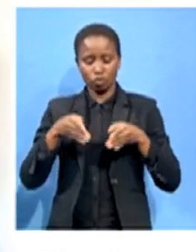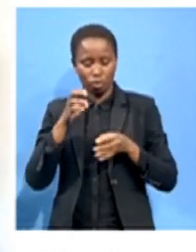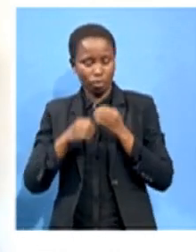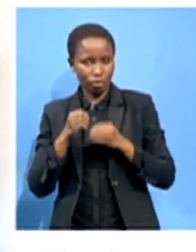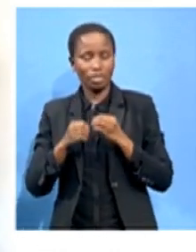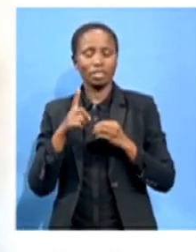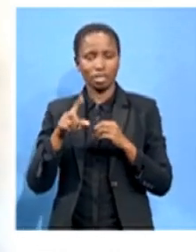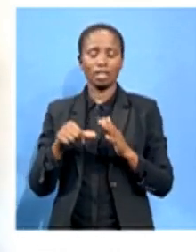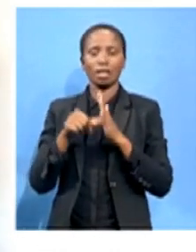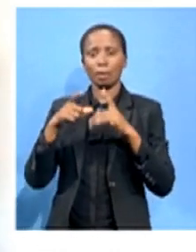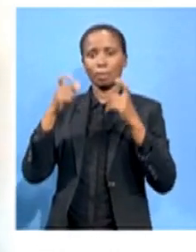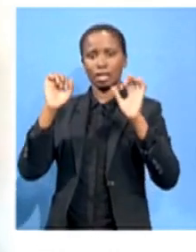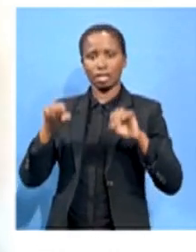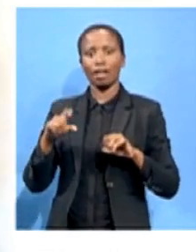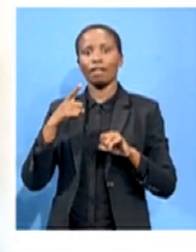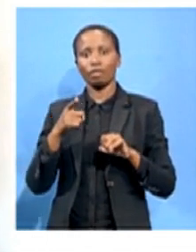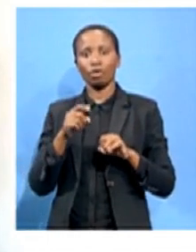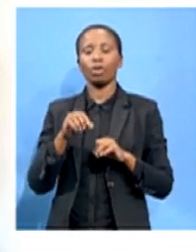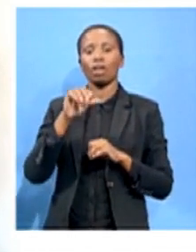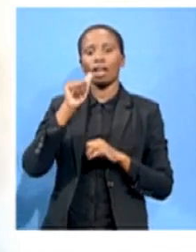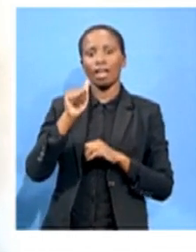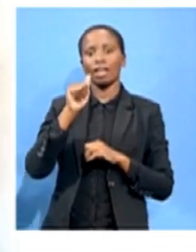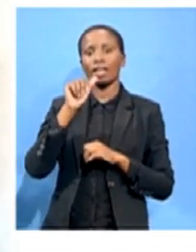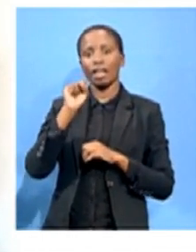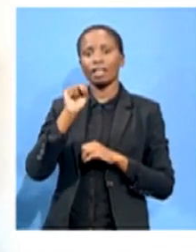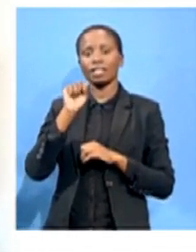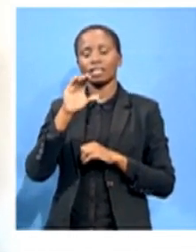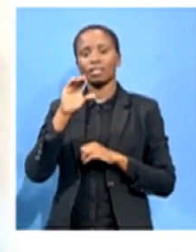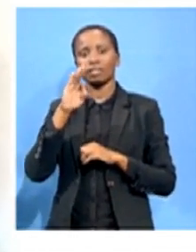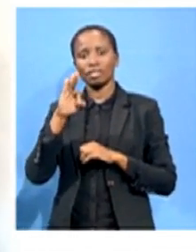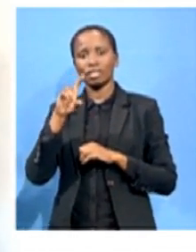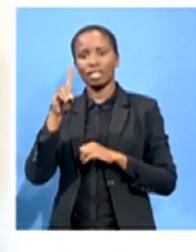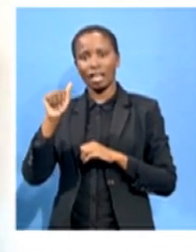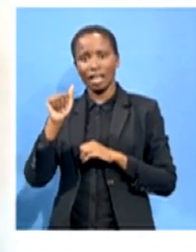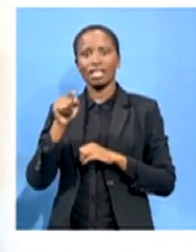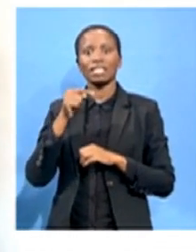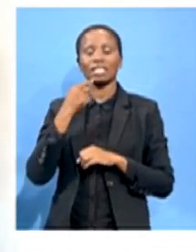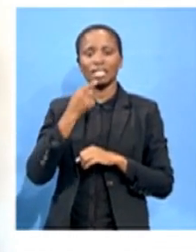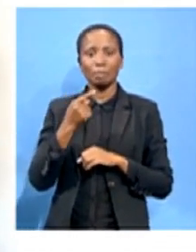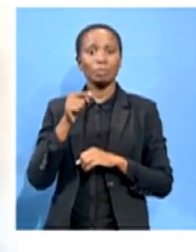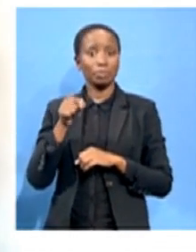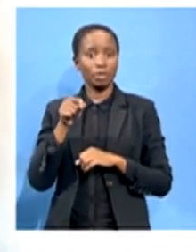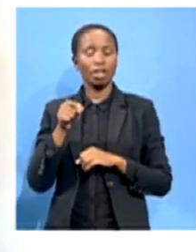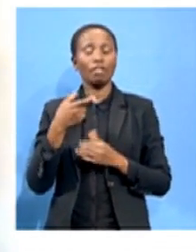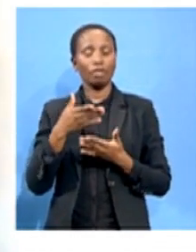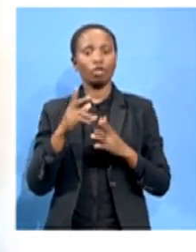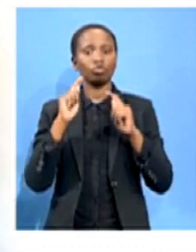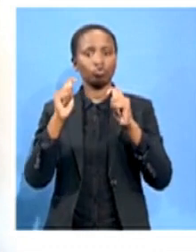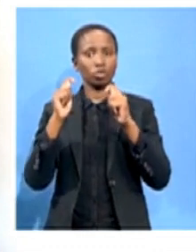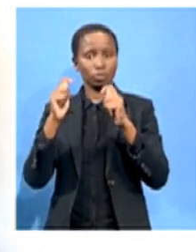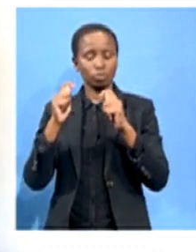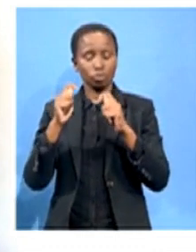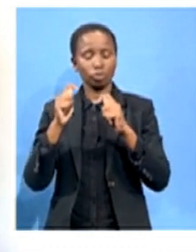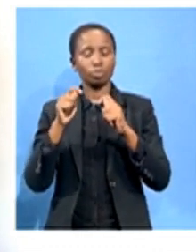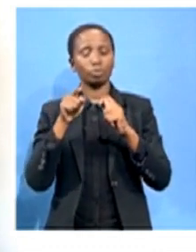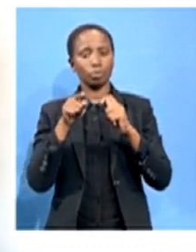AFCFTA. And the deficit when it comes to transport infrastructure, digital infrastructure, energy infrastructure is